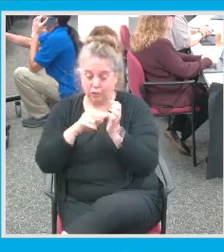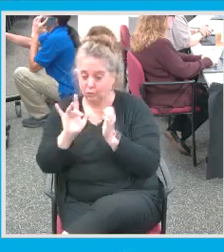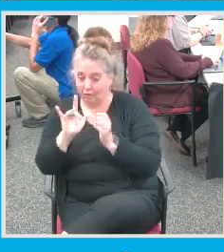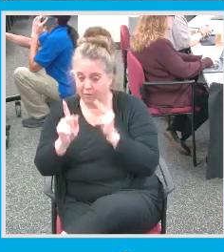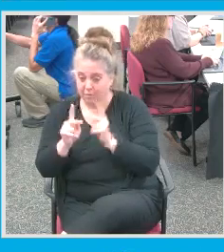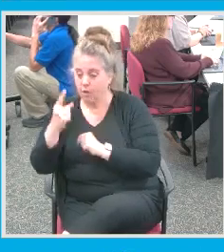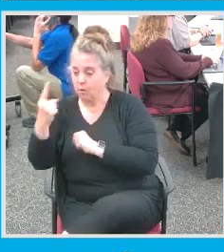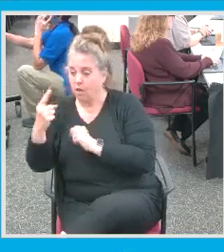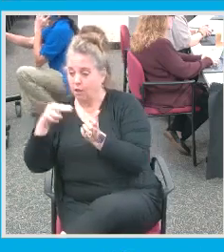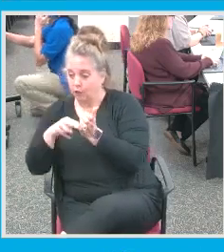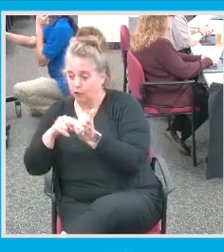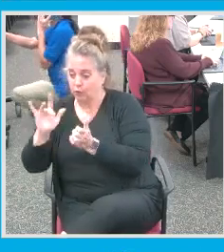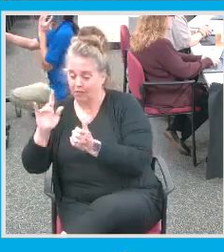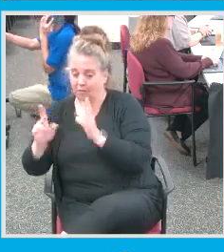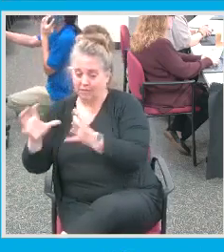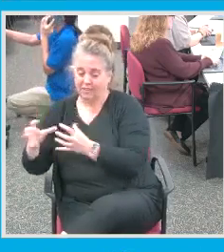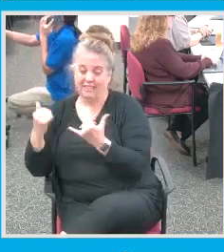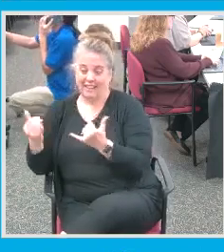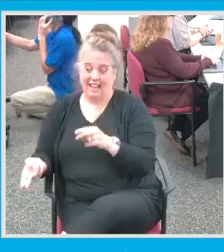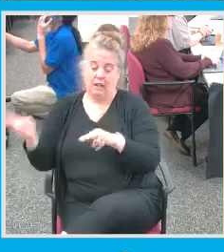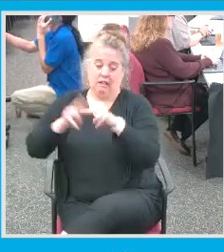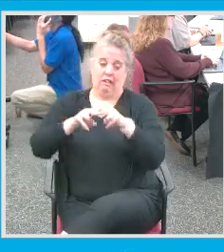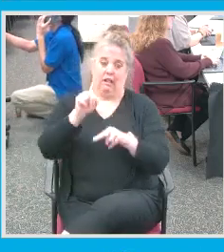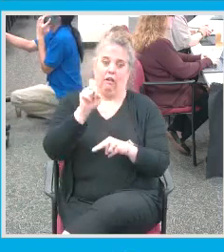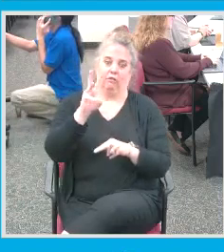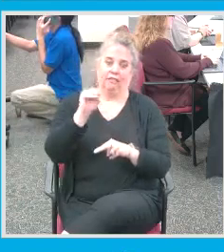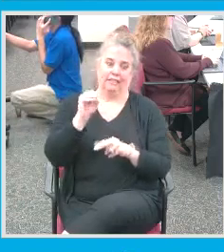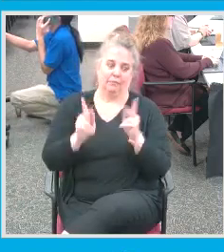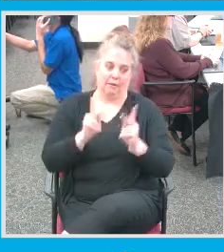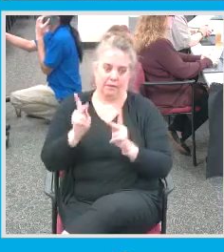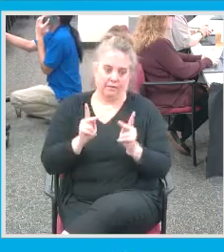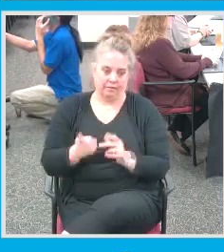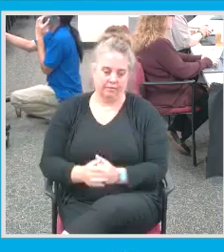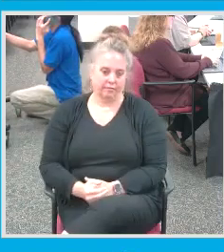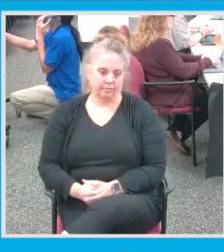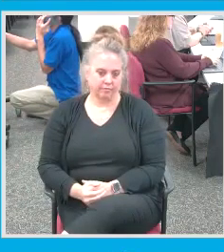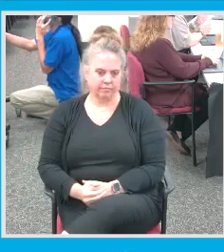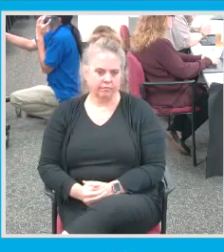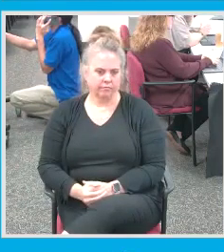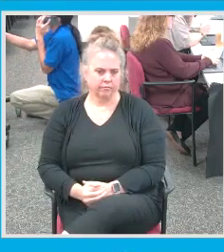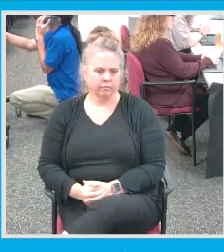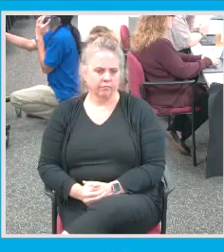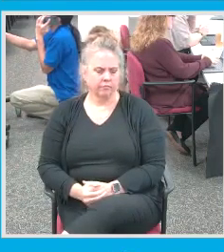so I do have, can you go back one slide, please? To the